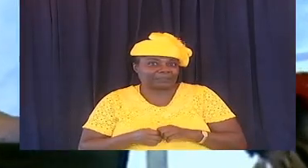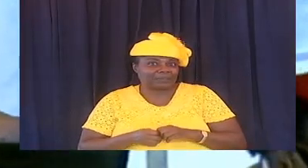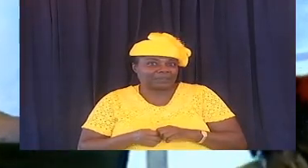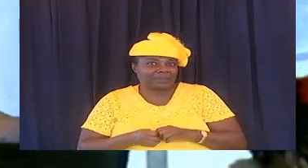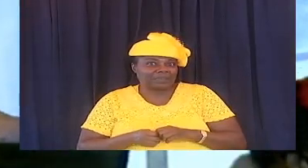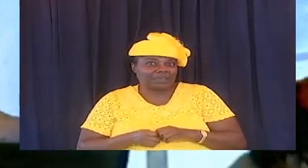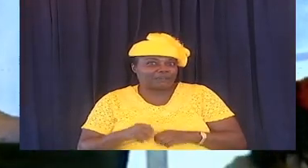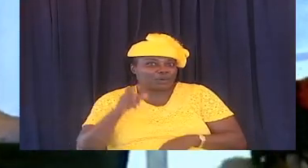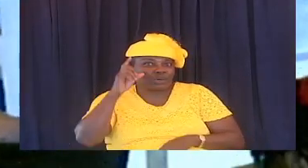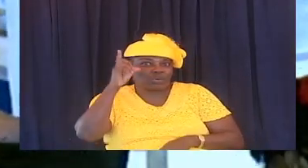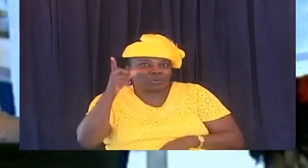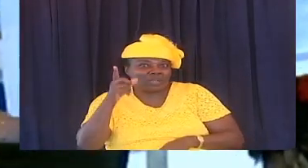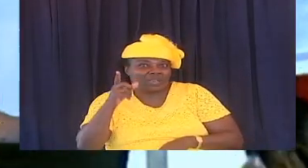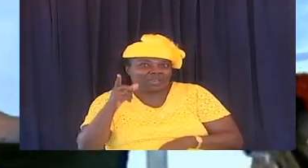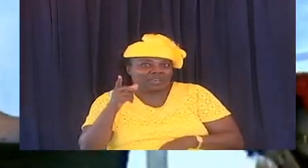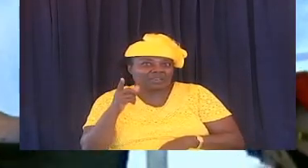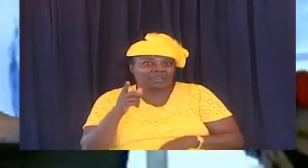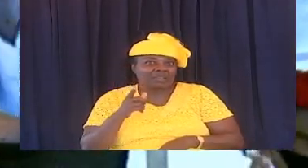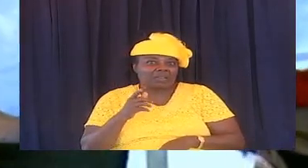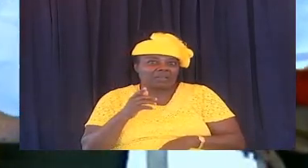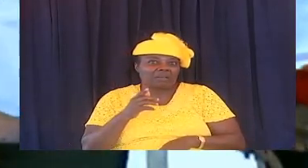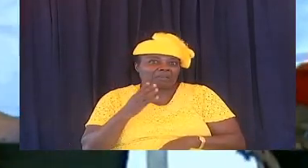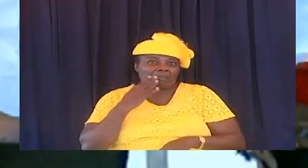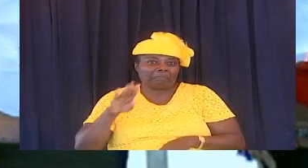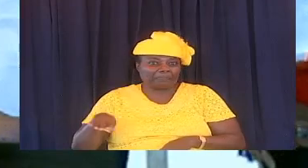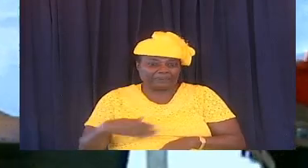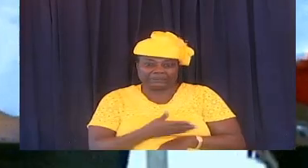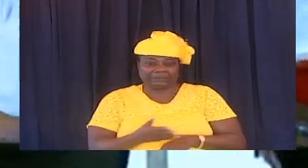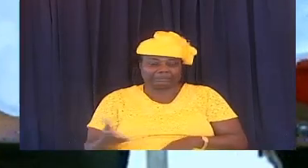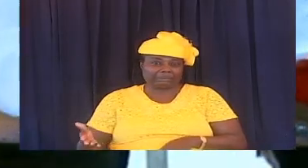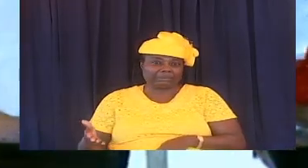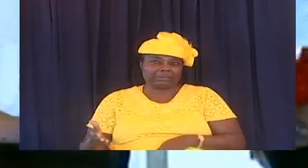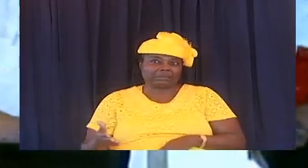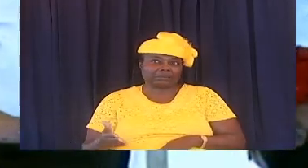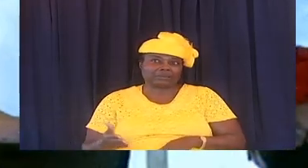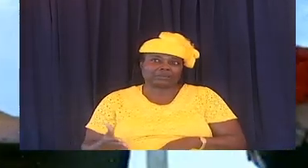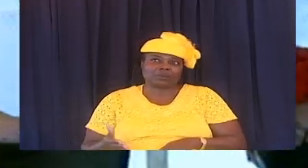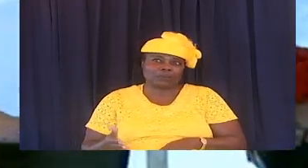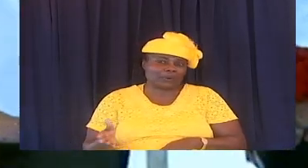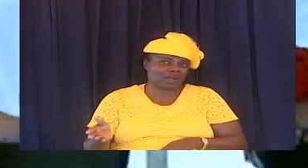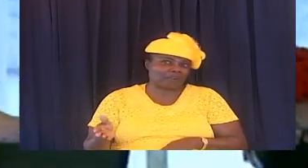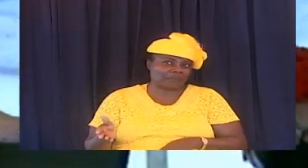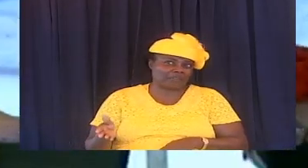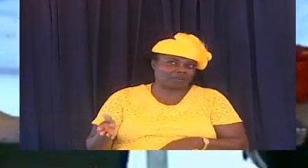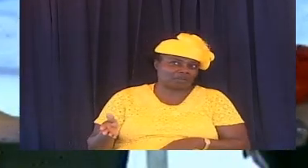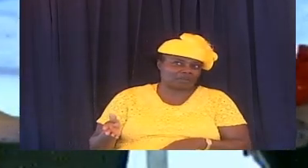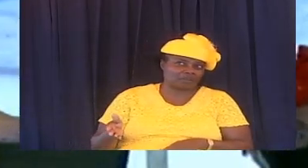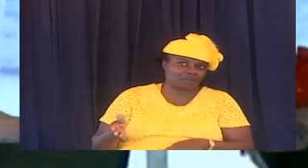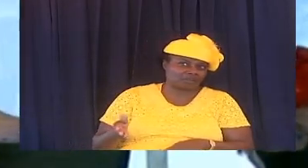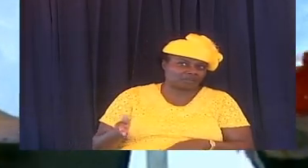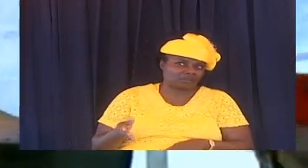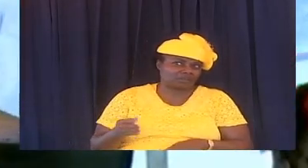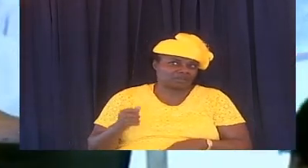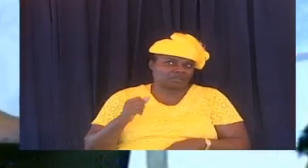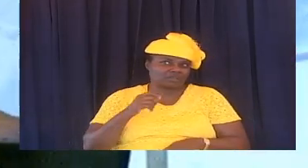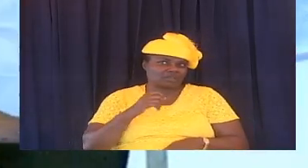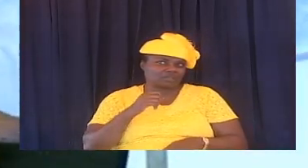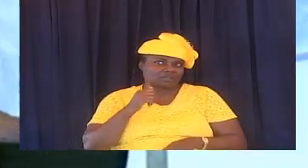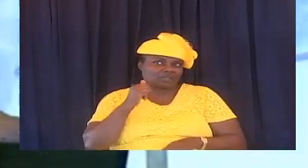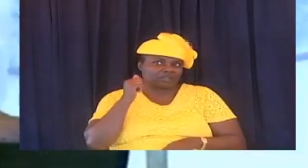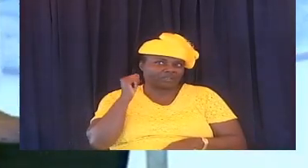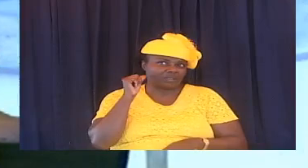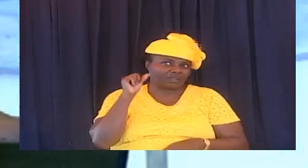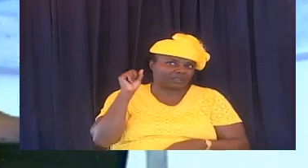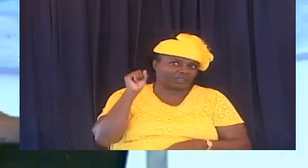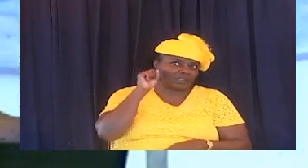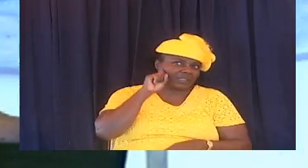and masturbation and all the things that we don't like to talk about over the mic, you know, like that. Yes, and